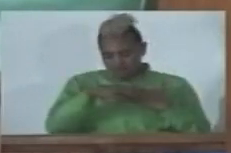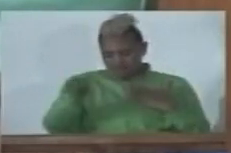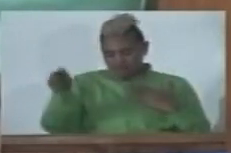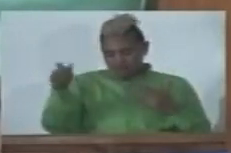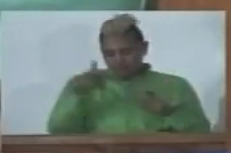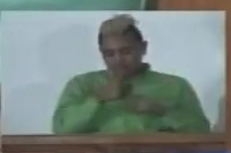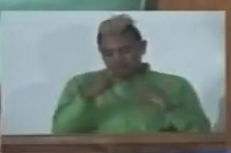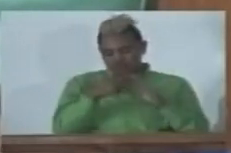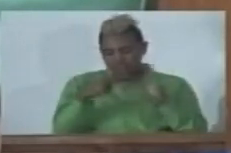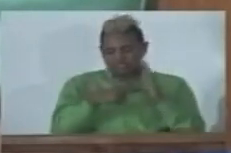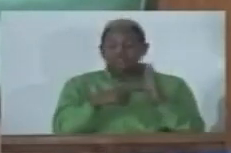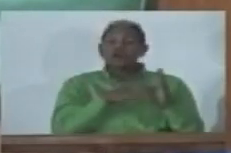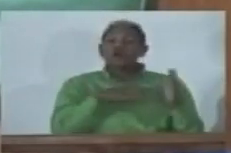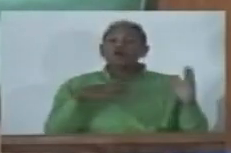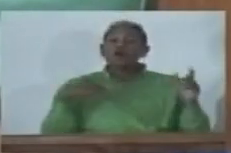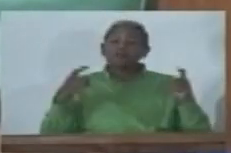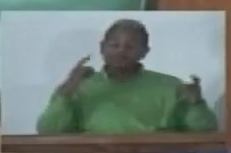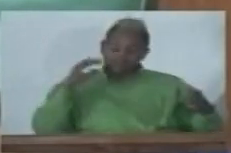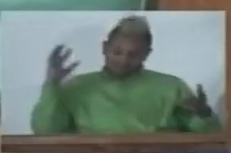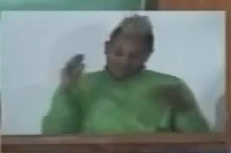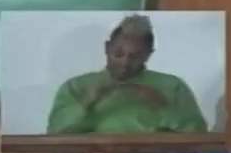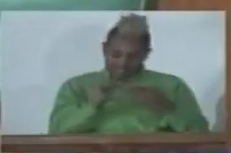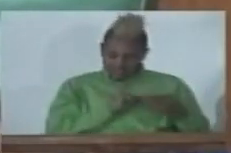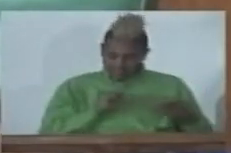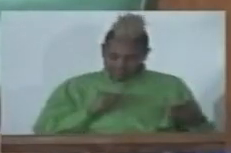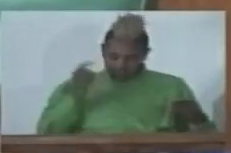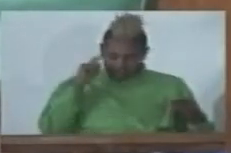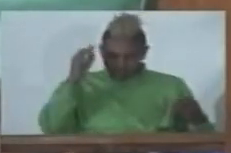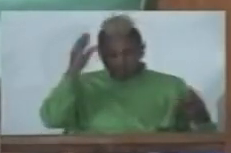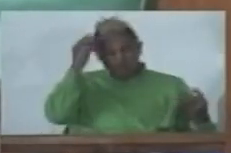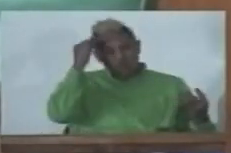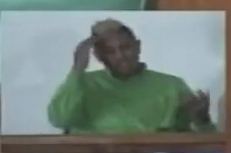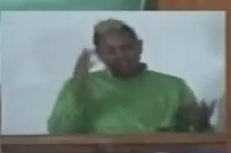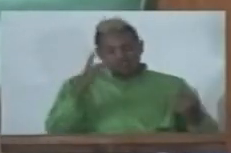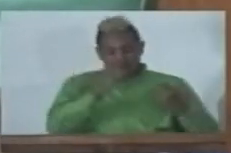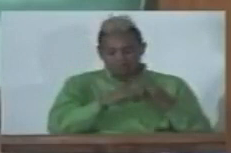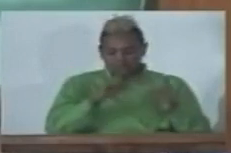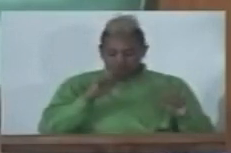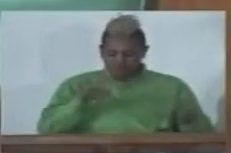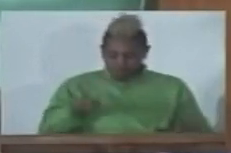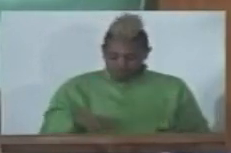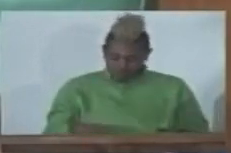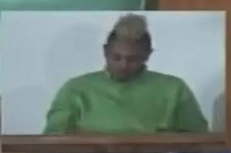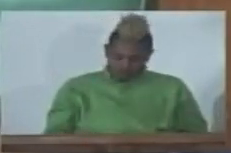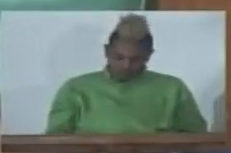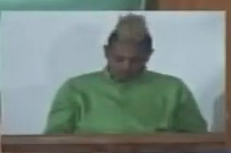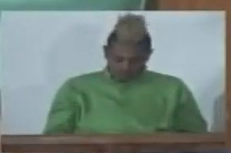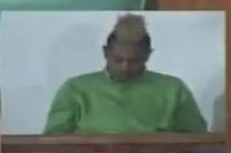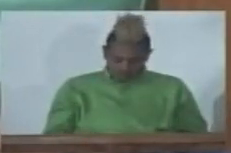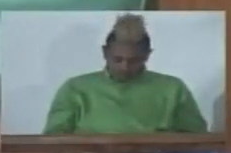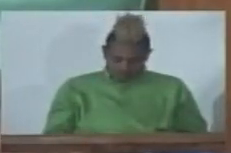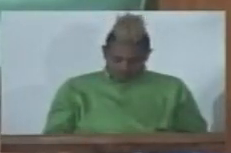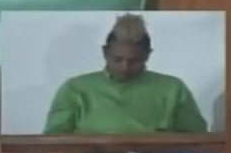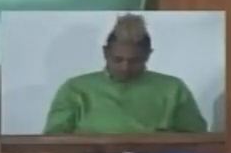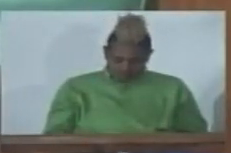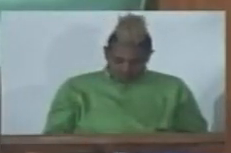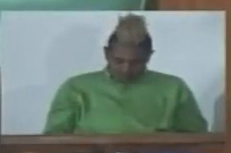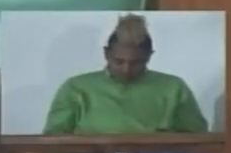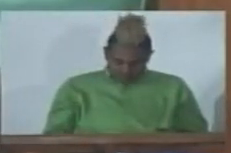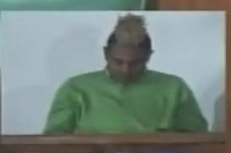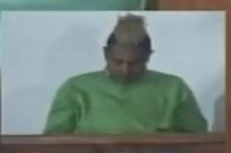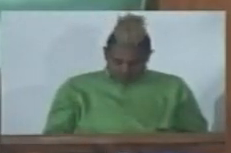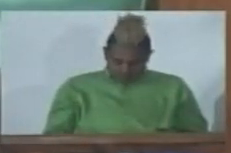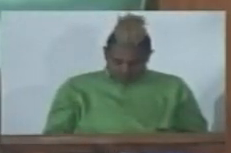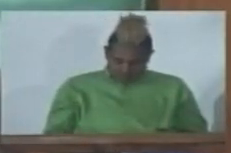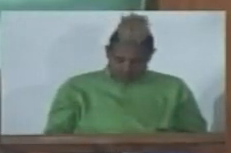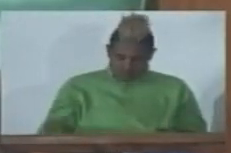the Regulations Committee of the Senate for consideration and report. Mr. President, I further beg to give notice